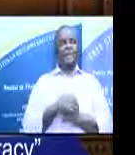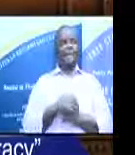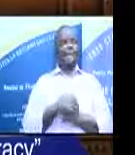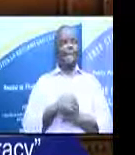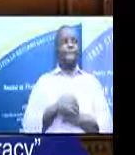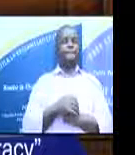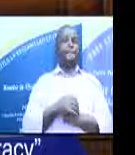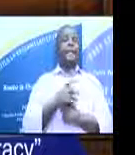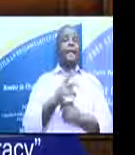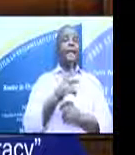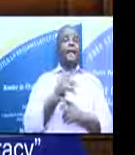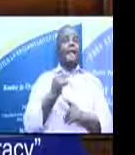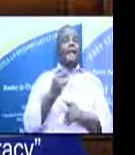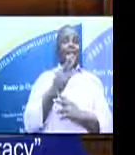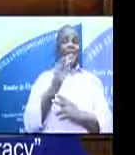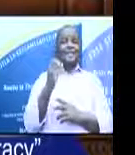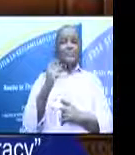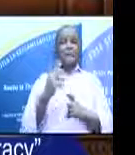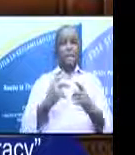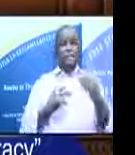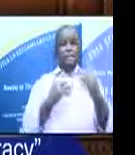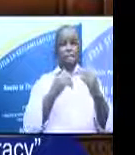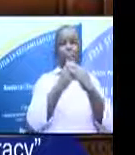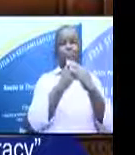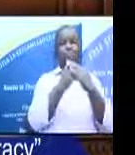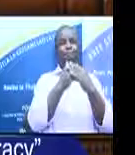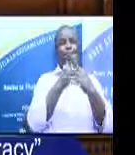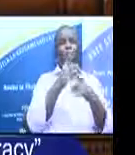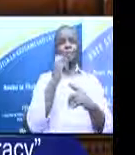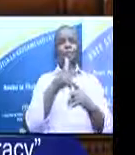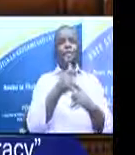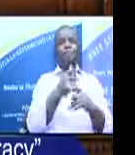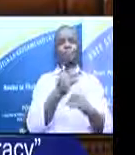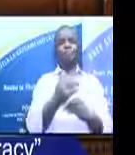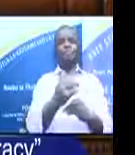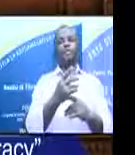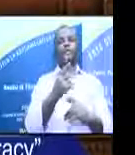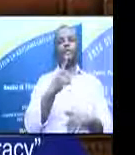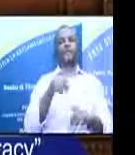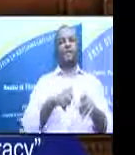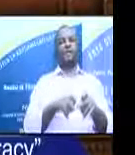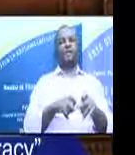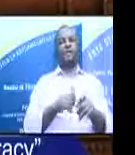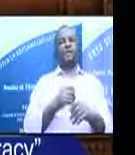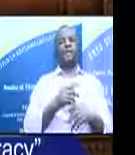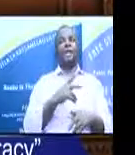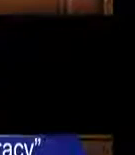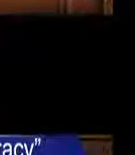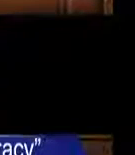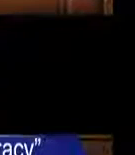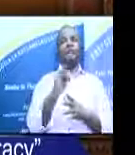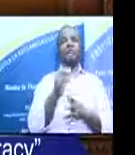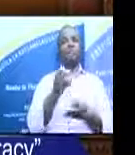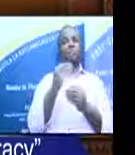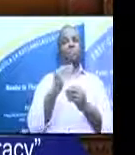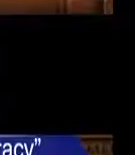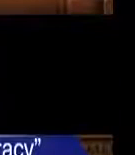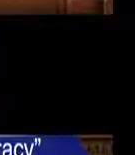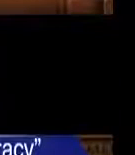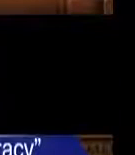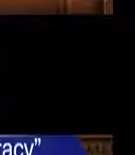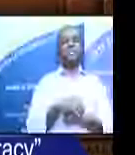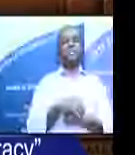were not made within 30 days or within an agreed upon period after receipt of an invoice as